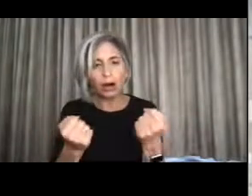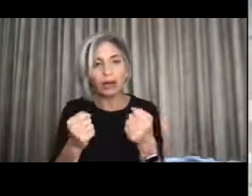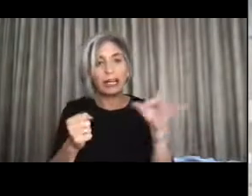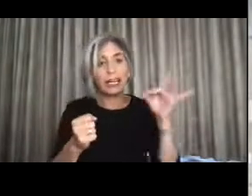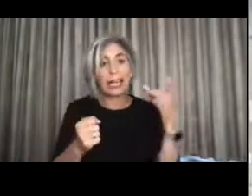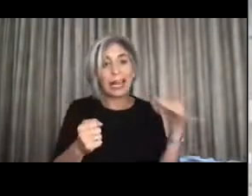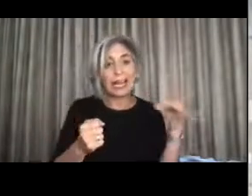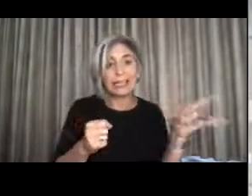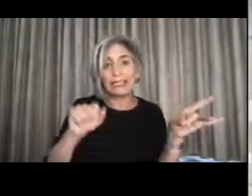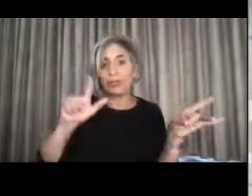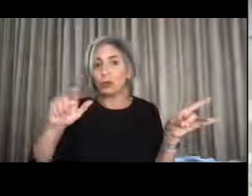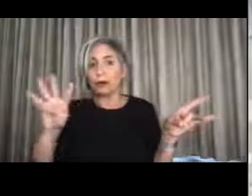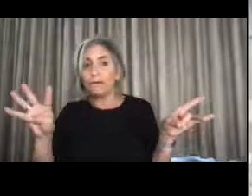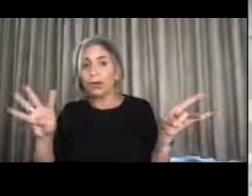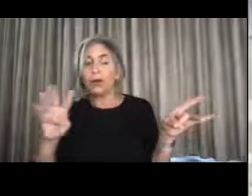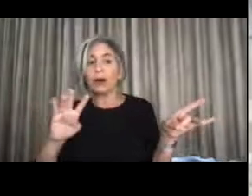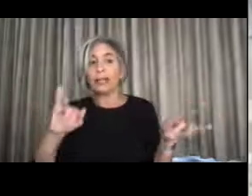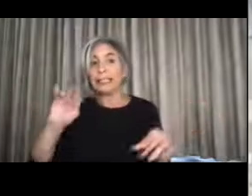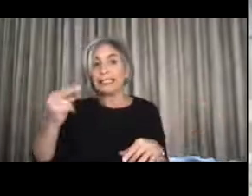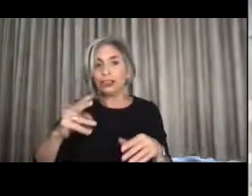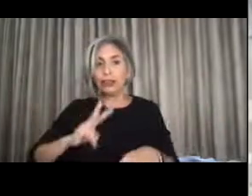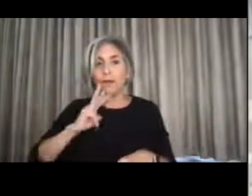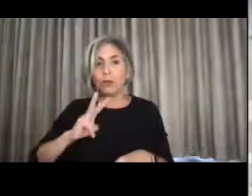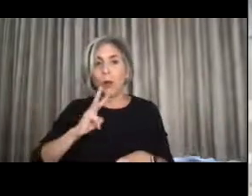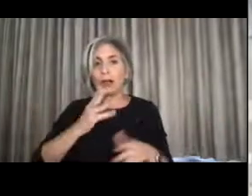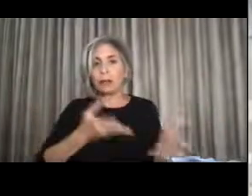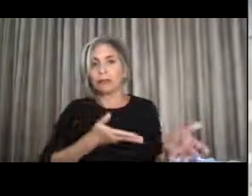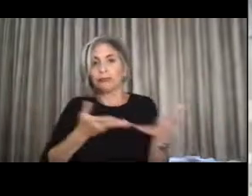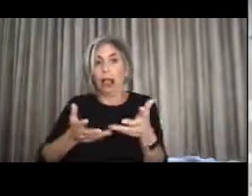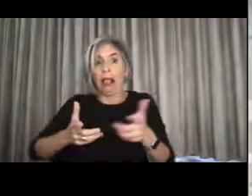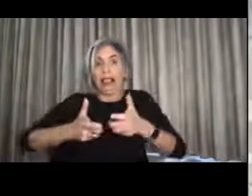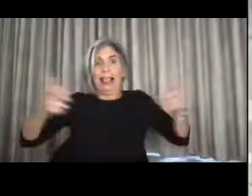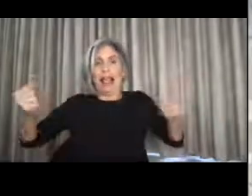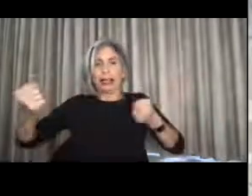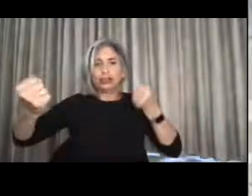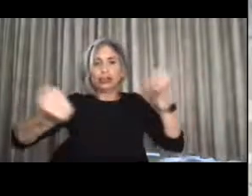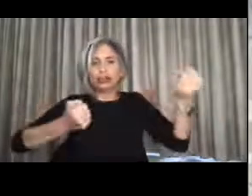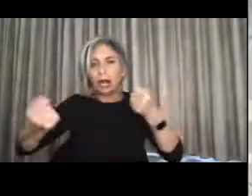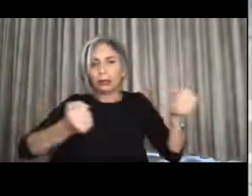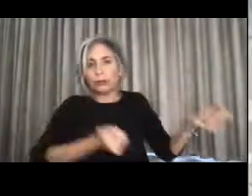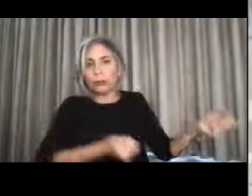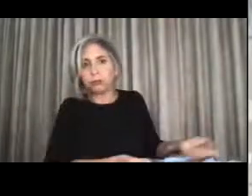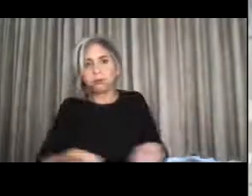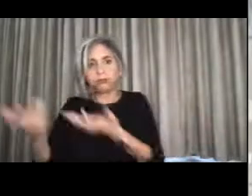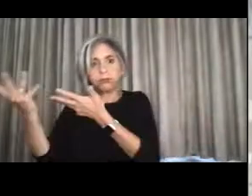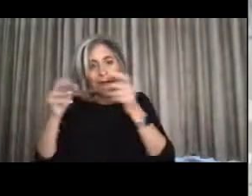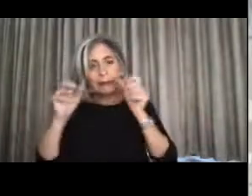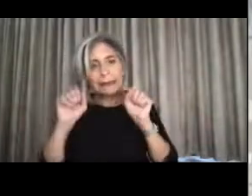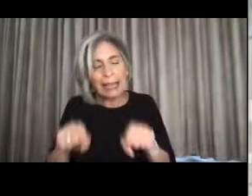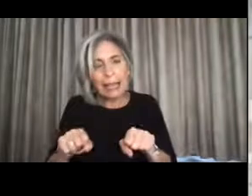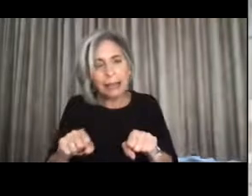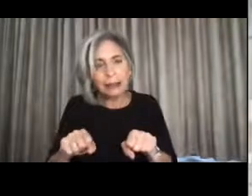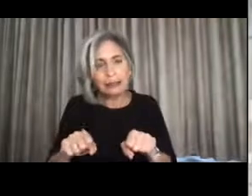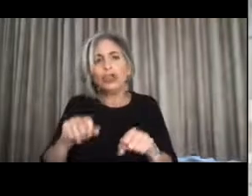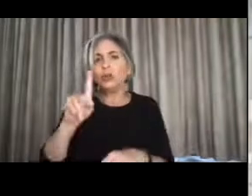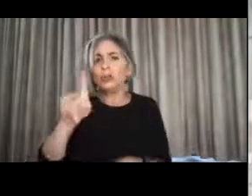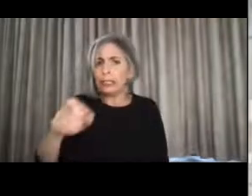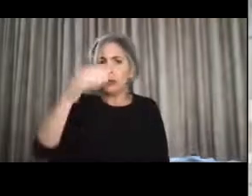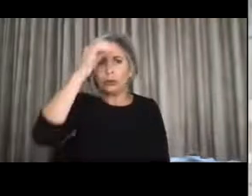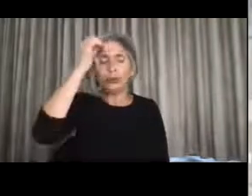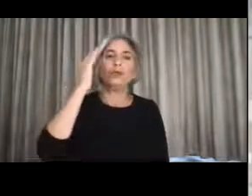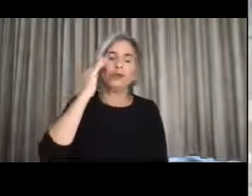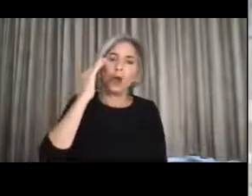in an area that typically floods on heavy rainy days? If so, you probably are in a place that's going to be susceptible to flooding in the